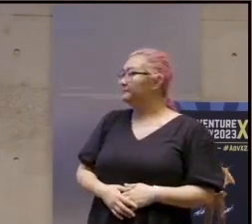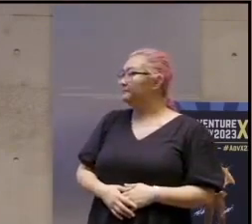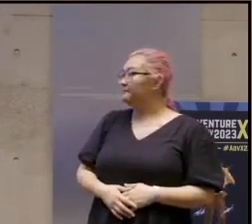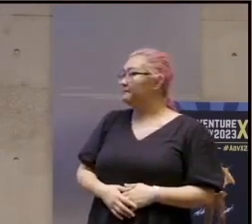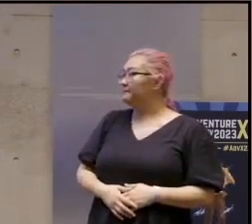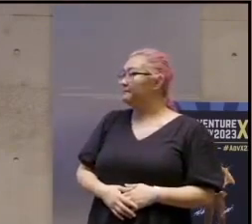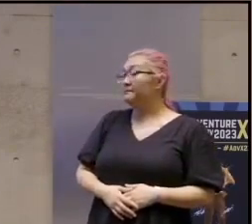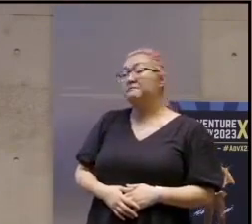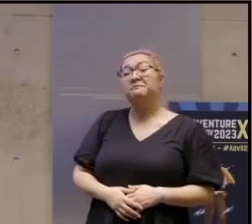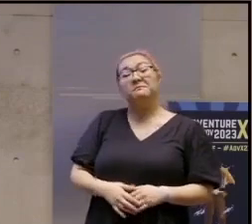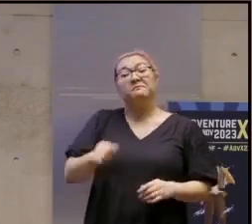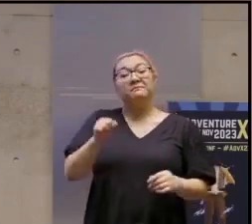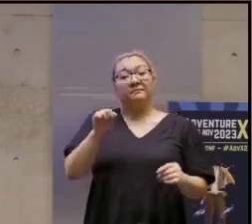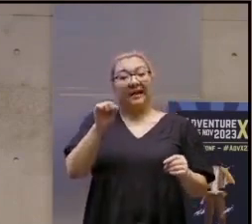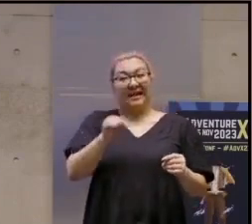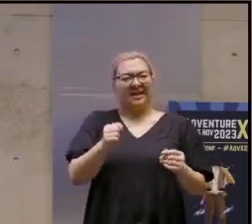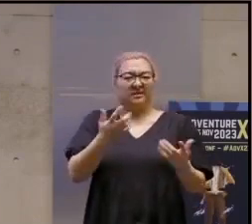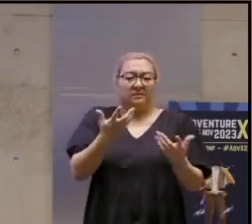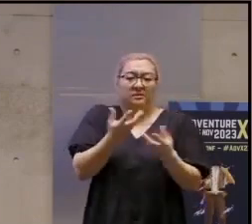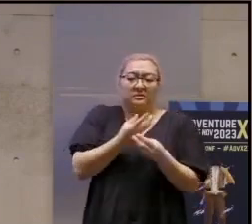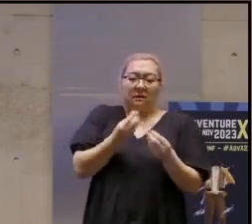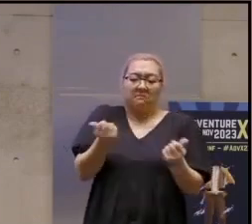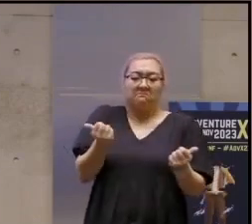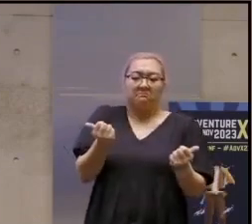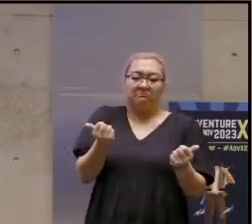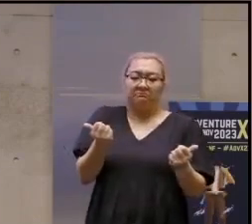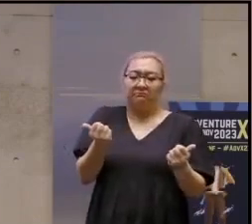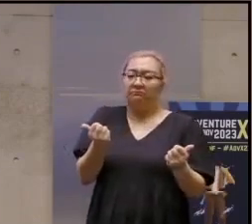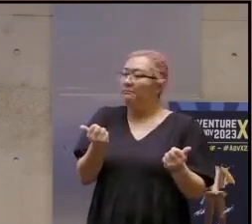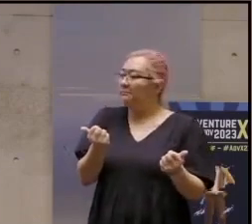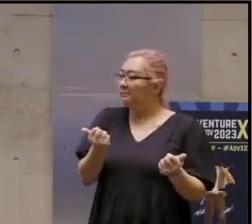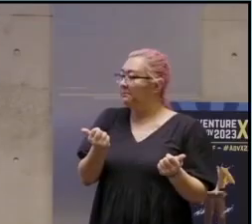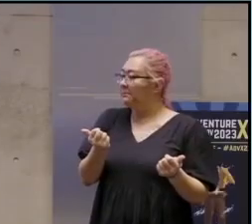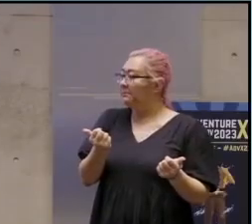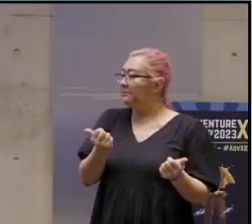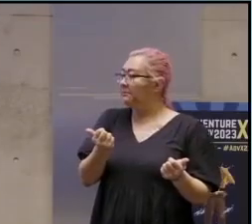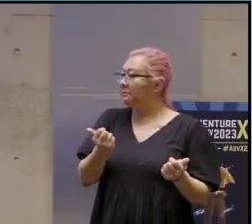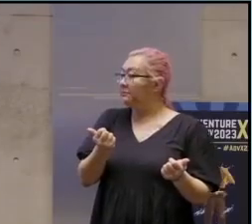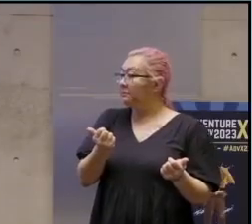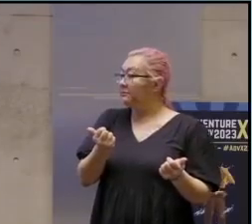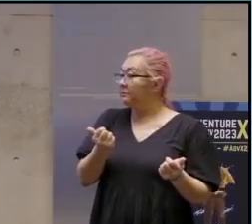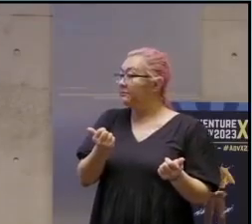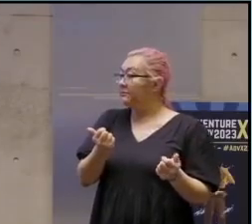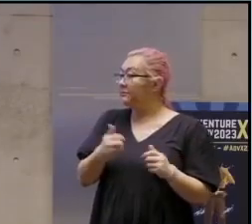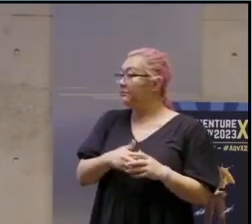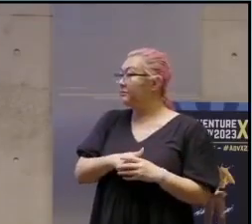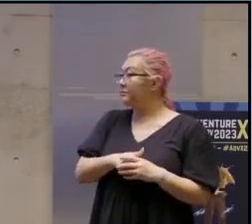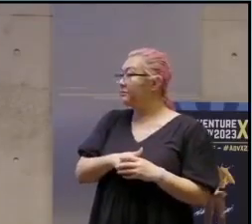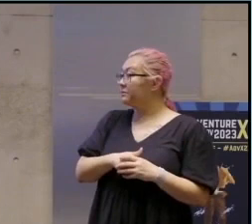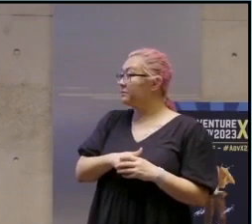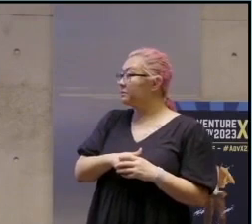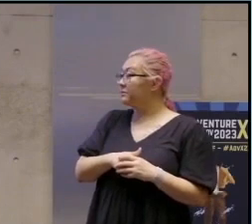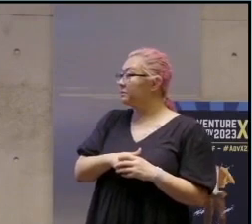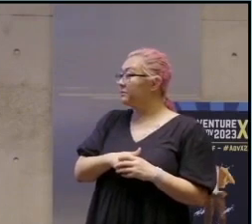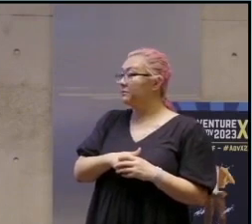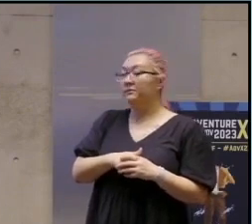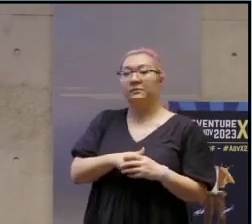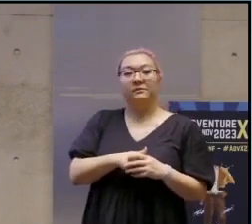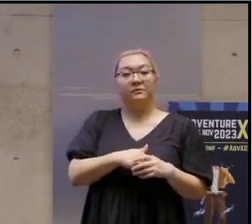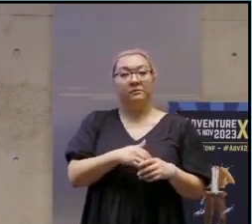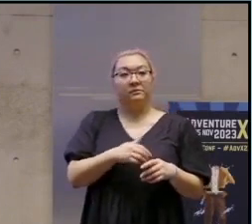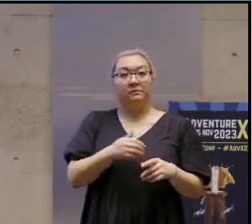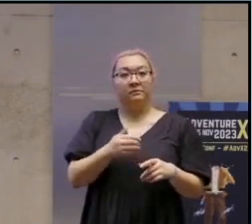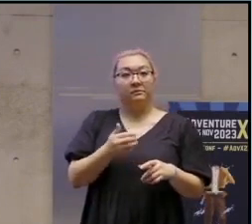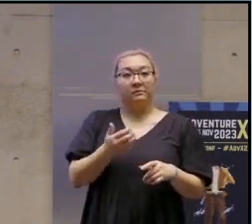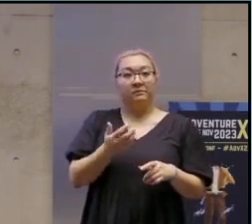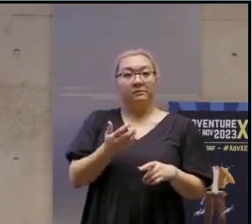work. But think of the fact that, say you have an amputation, and your reward for doing something is to get a new